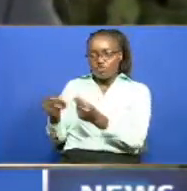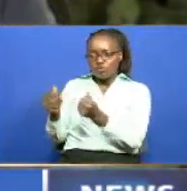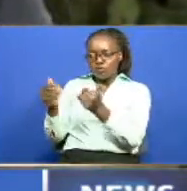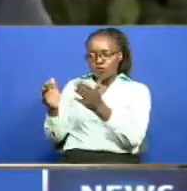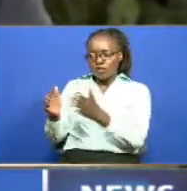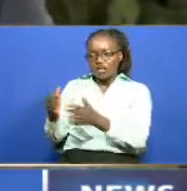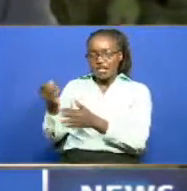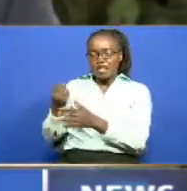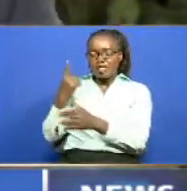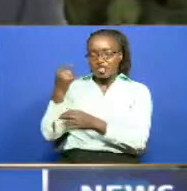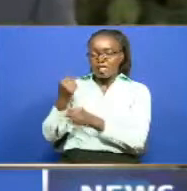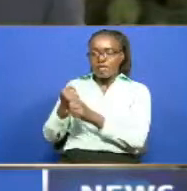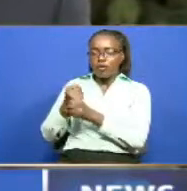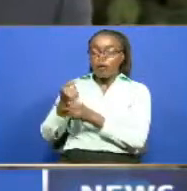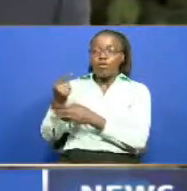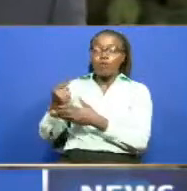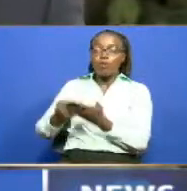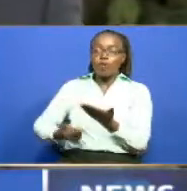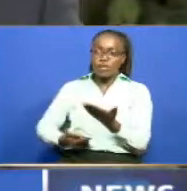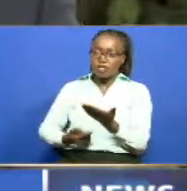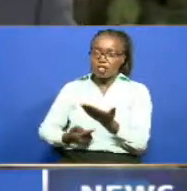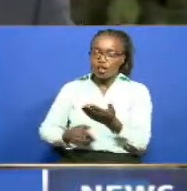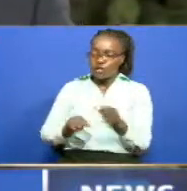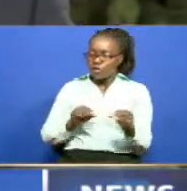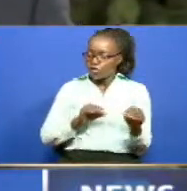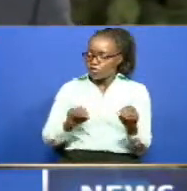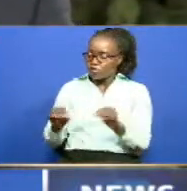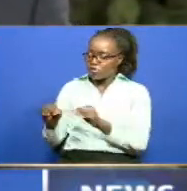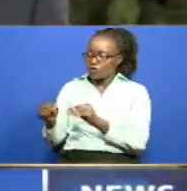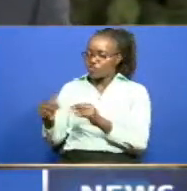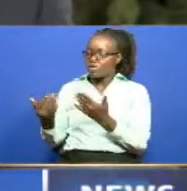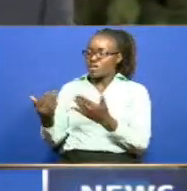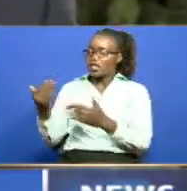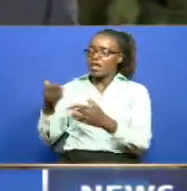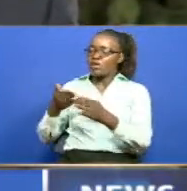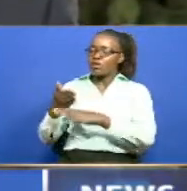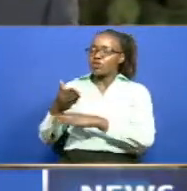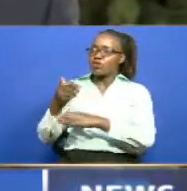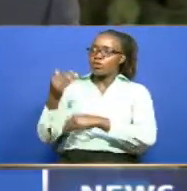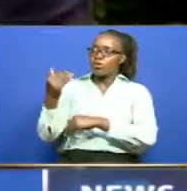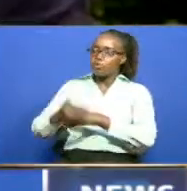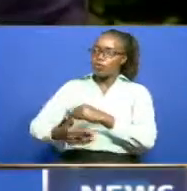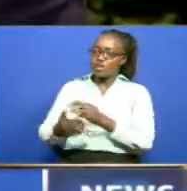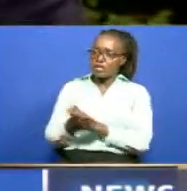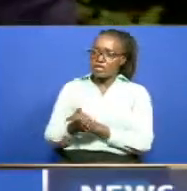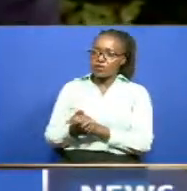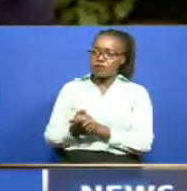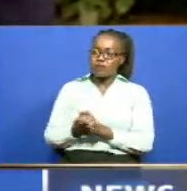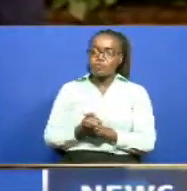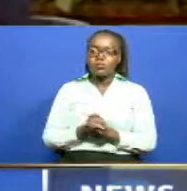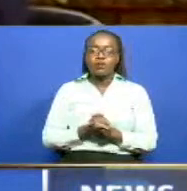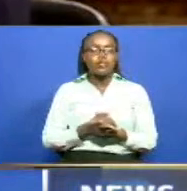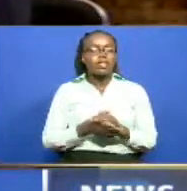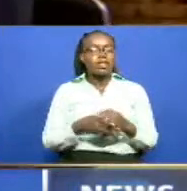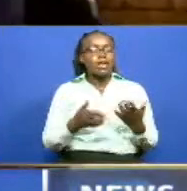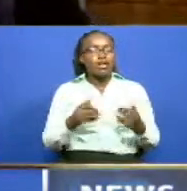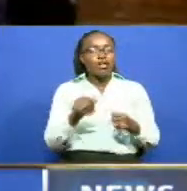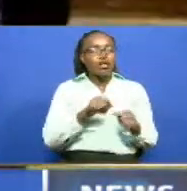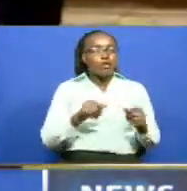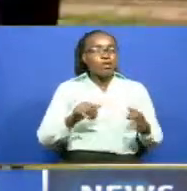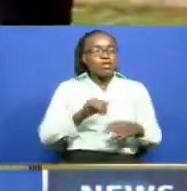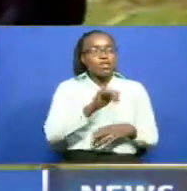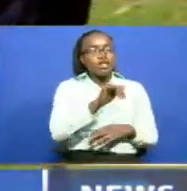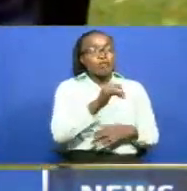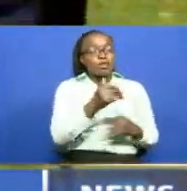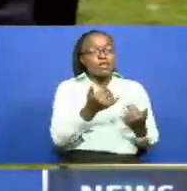what needs to be done to move goods across borders, etc. So that's opened up a little bit. Well, how about the exports now that